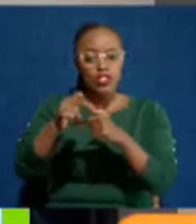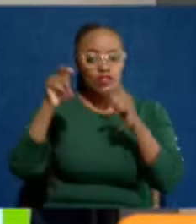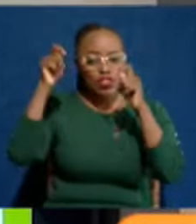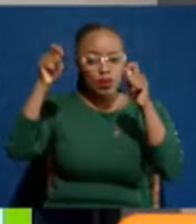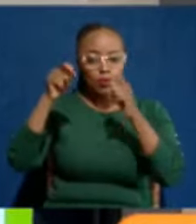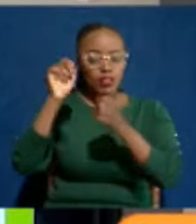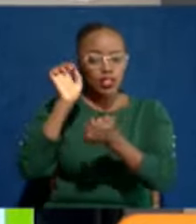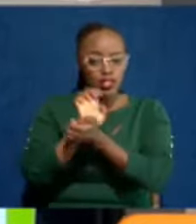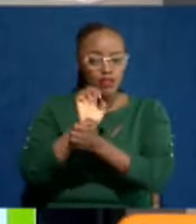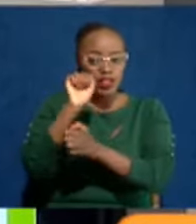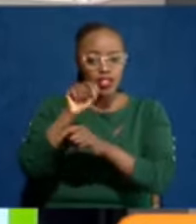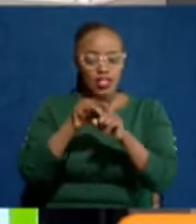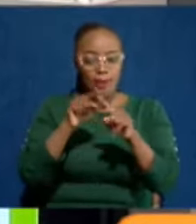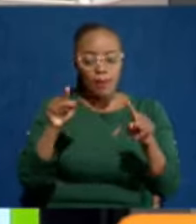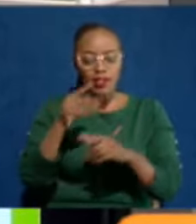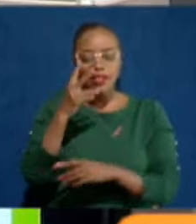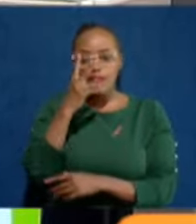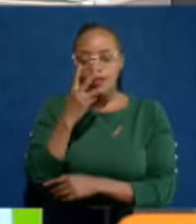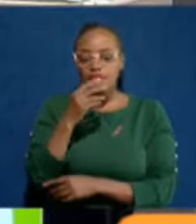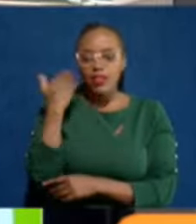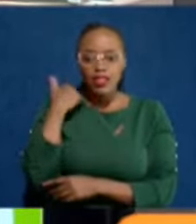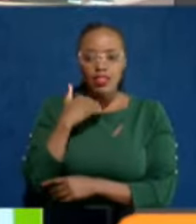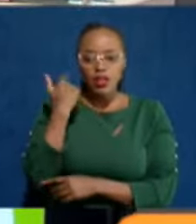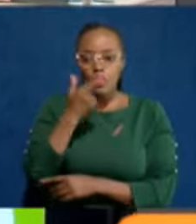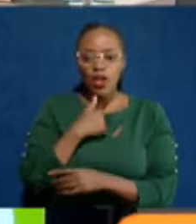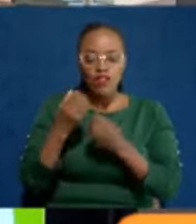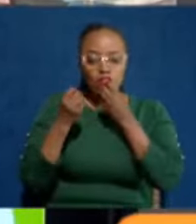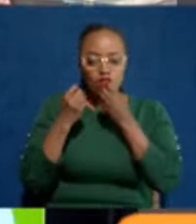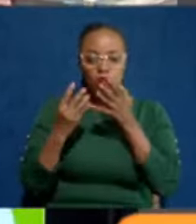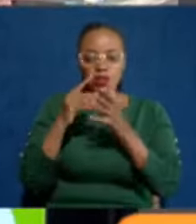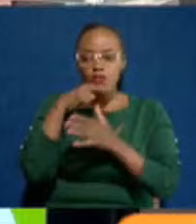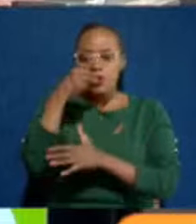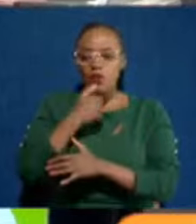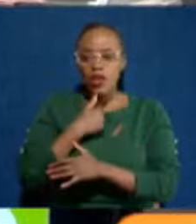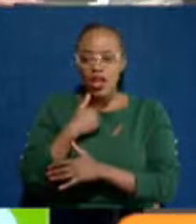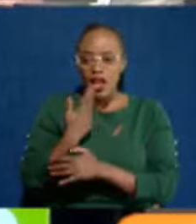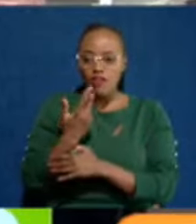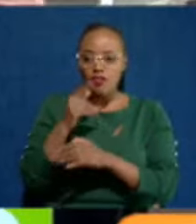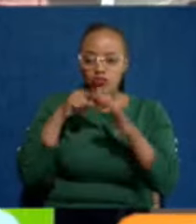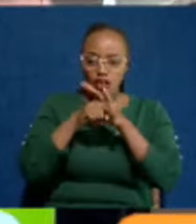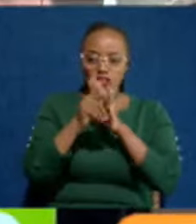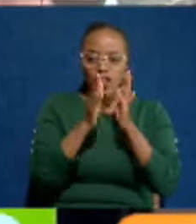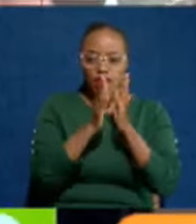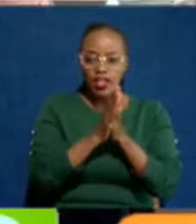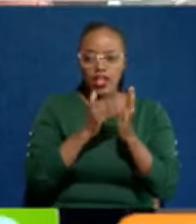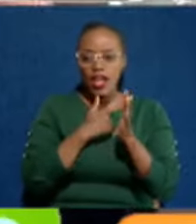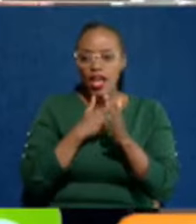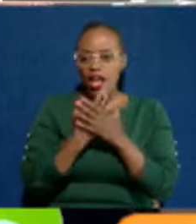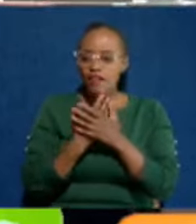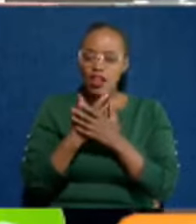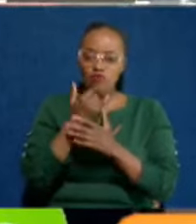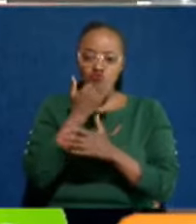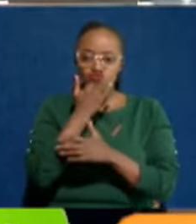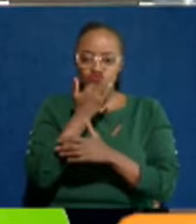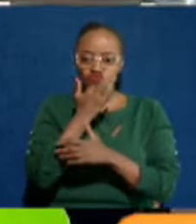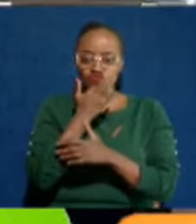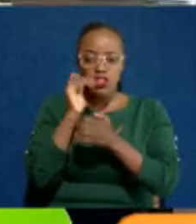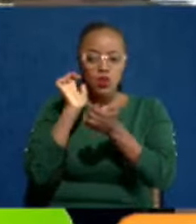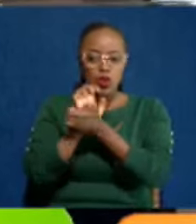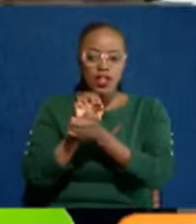are arrested, but the goons that they told us they had intelligence about that had infiltrated or had ill will are never